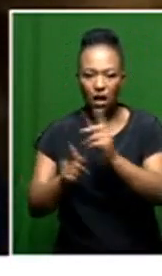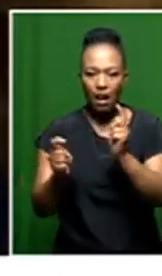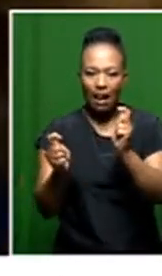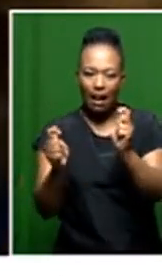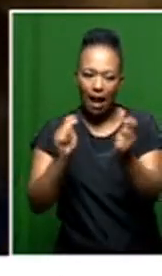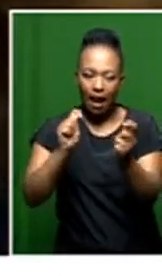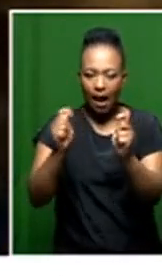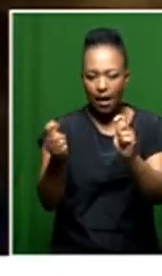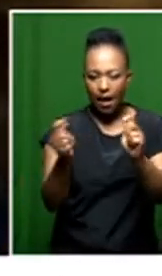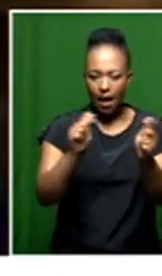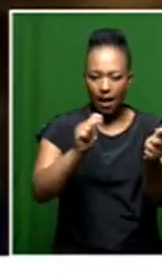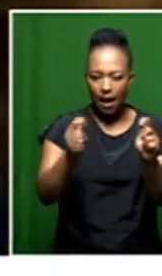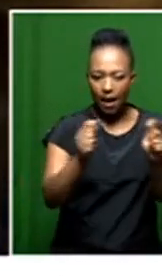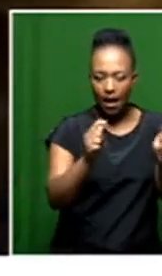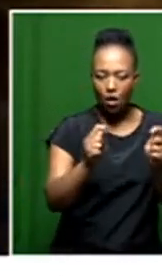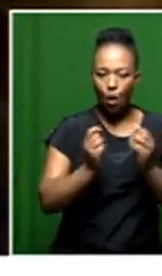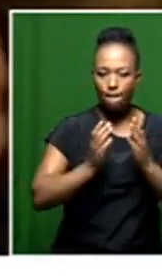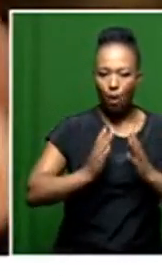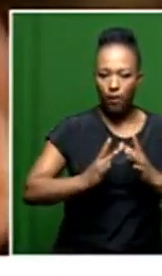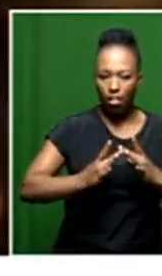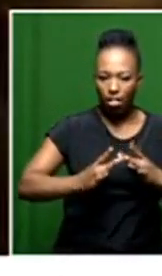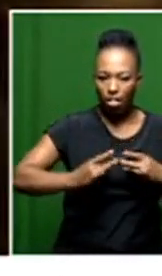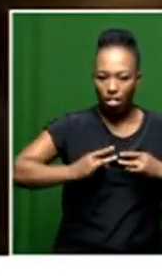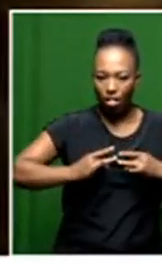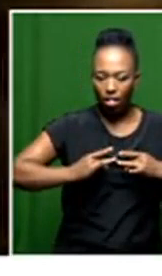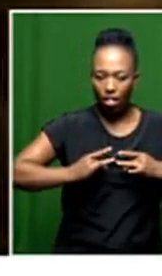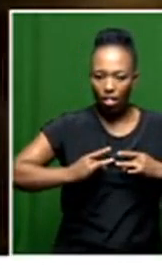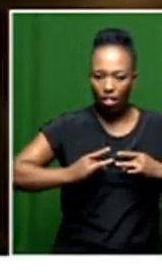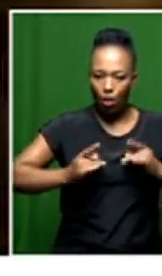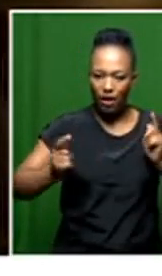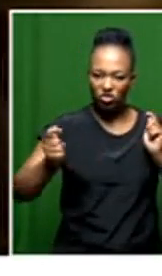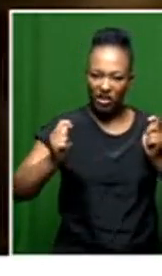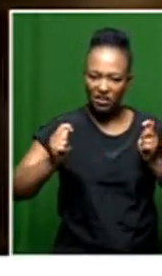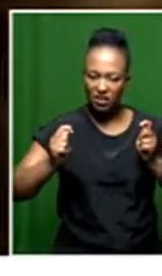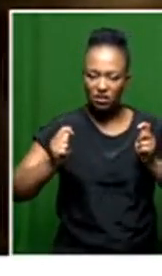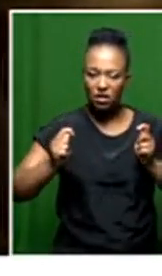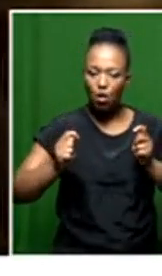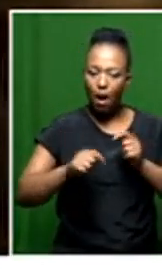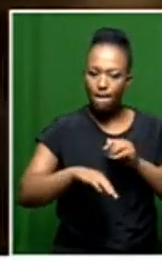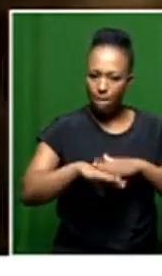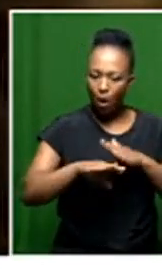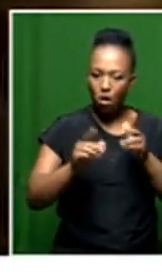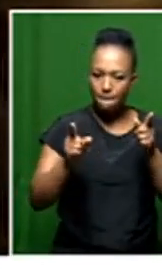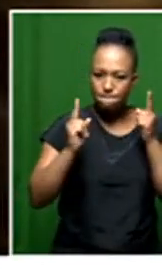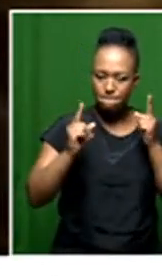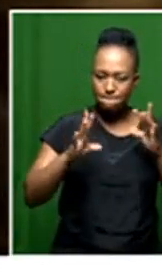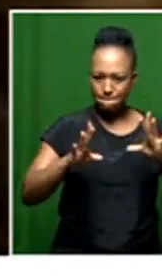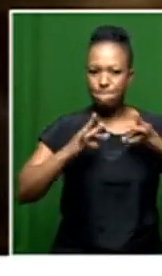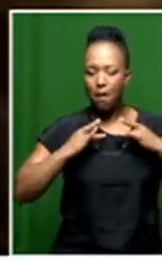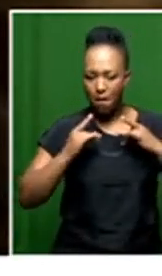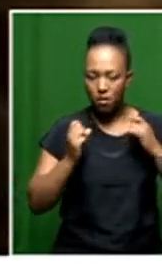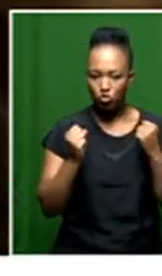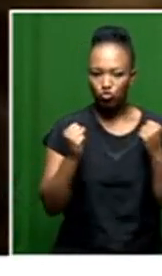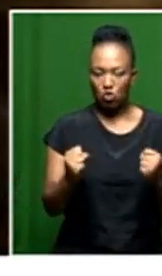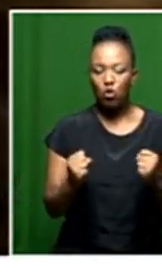not only it escapes our immune system because of its change in color, but it also becomes more pathogenic or more virulent,